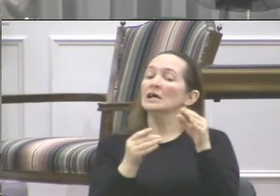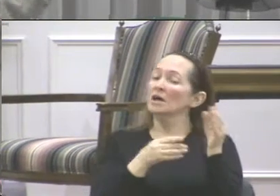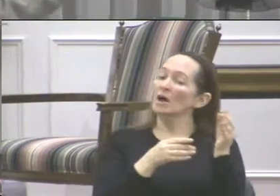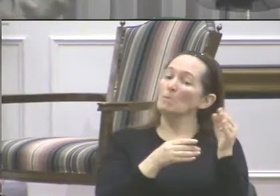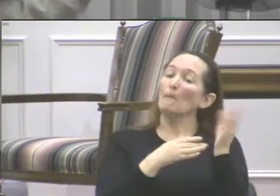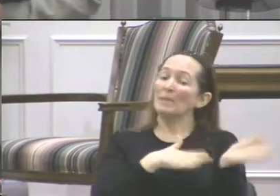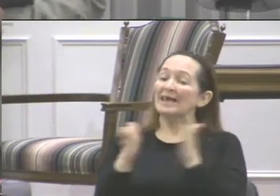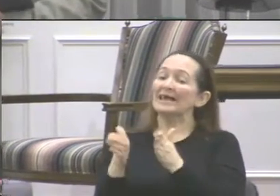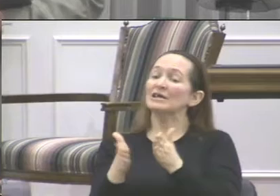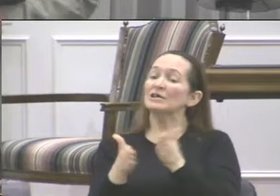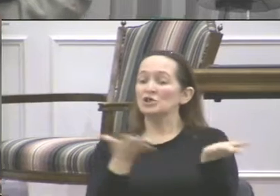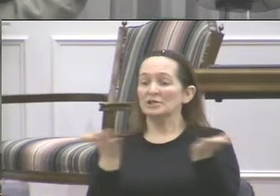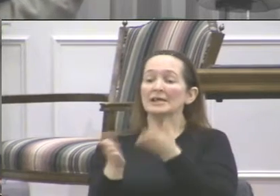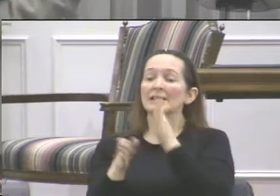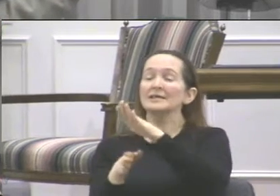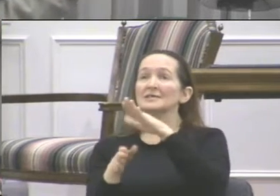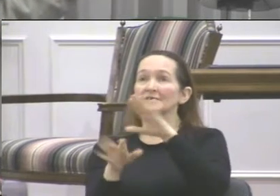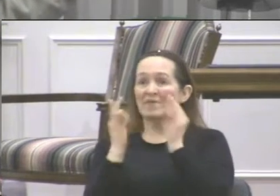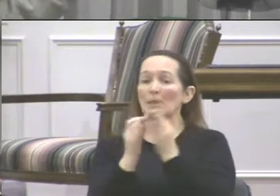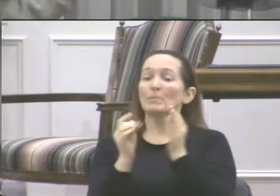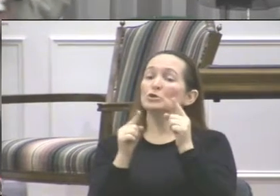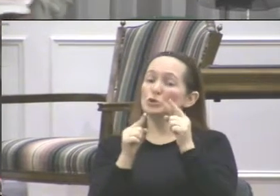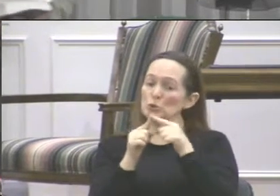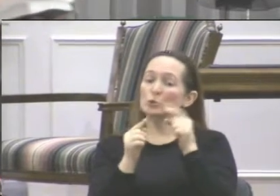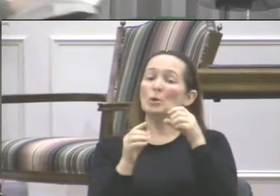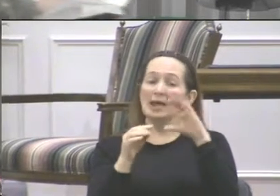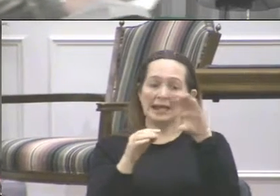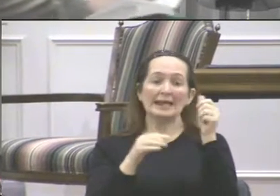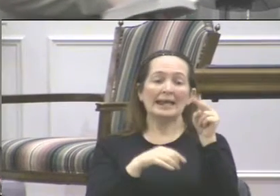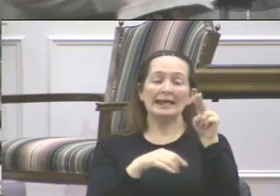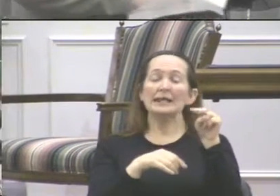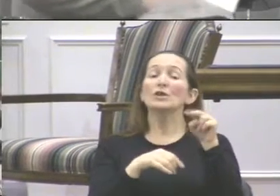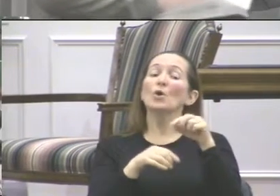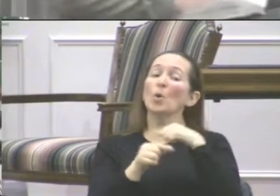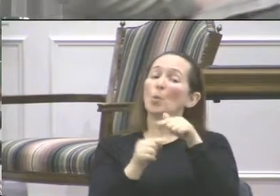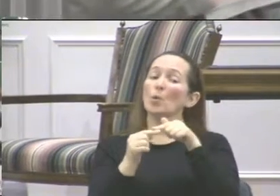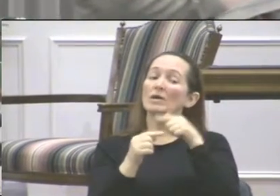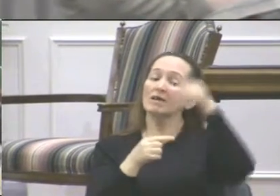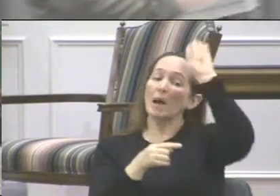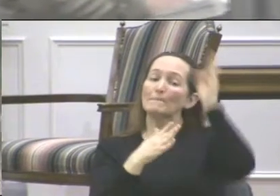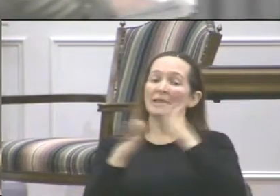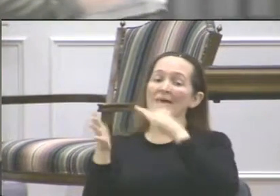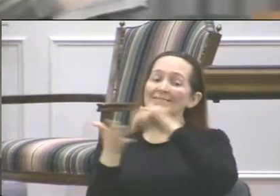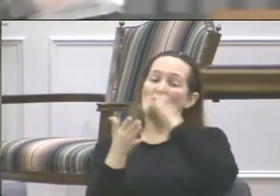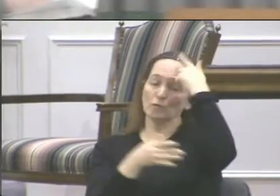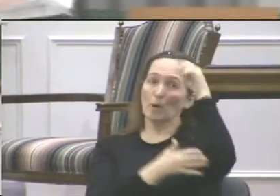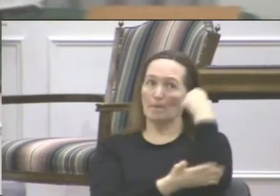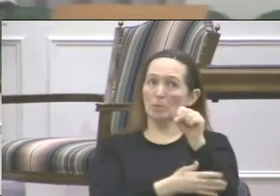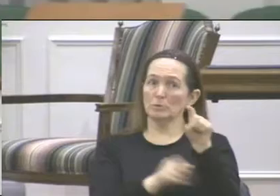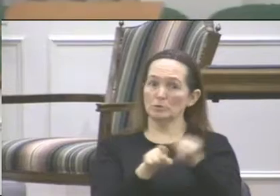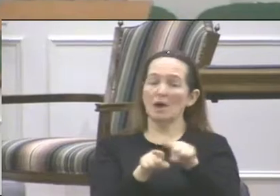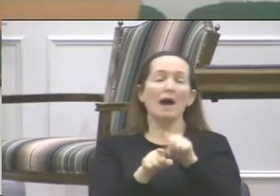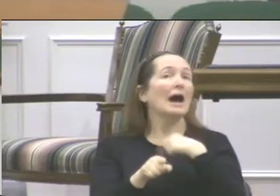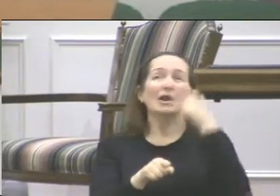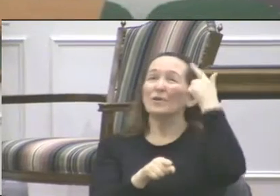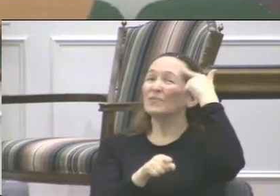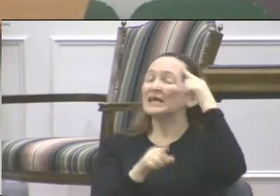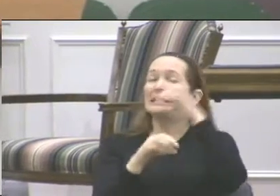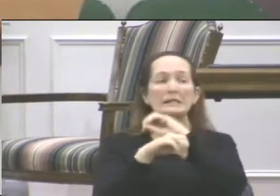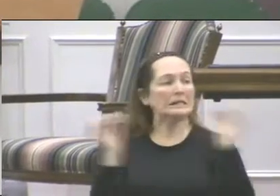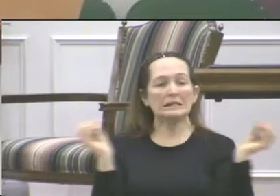I don't believe in coincidence. I don't think anything happens by coincidence. I think God has